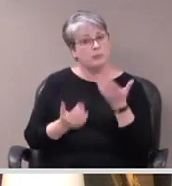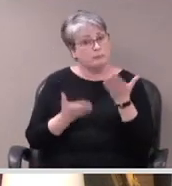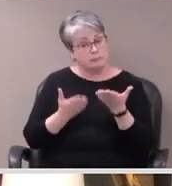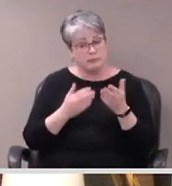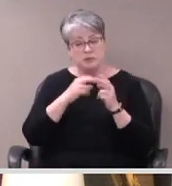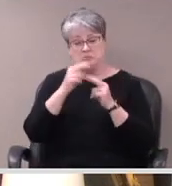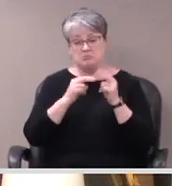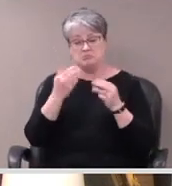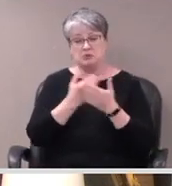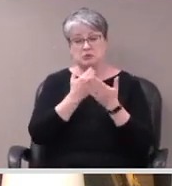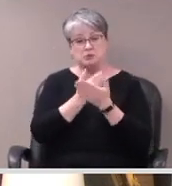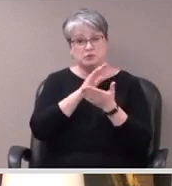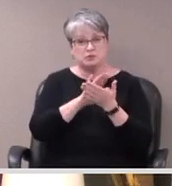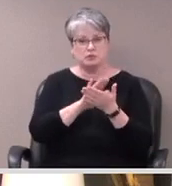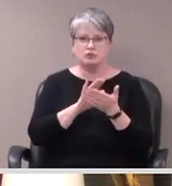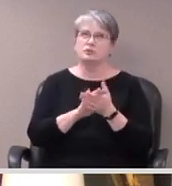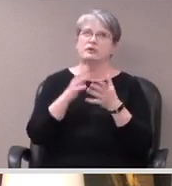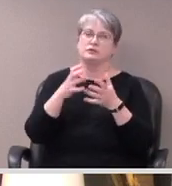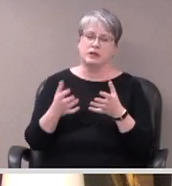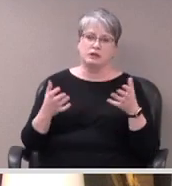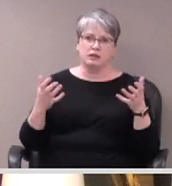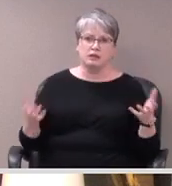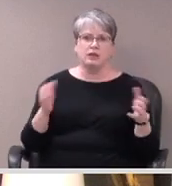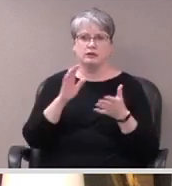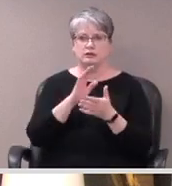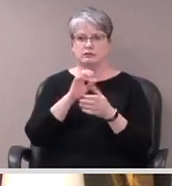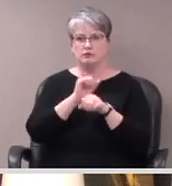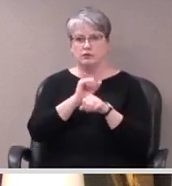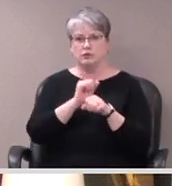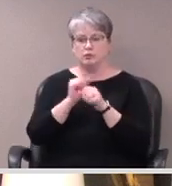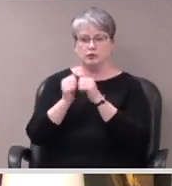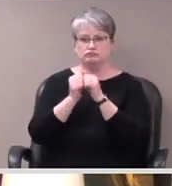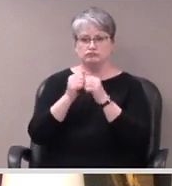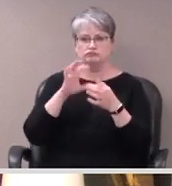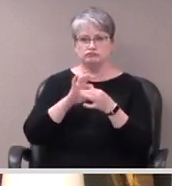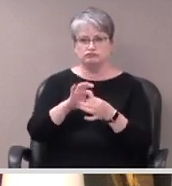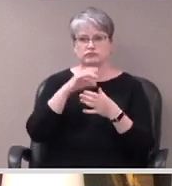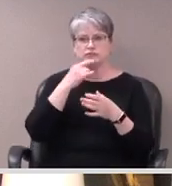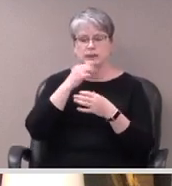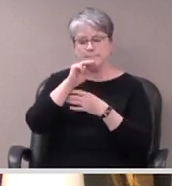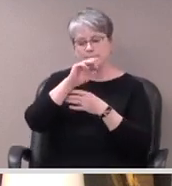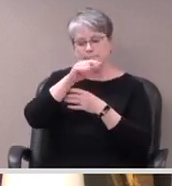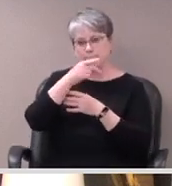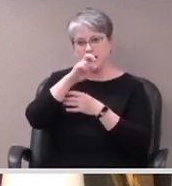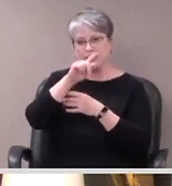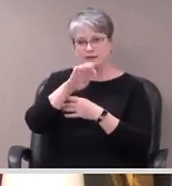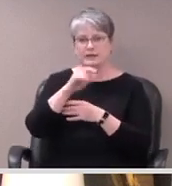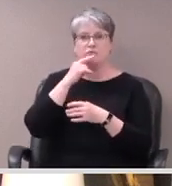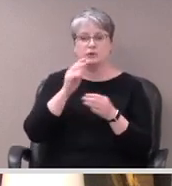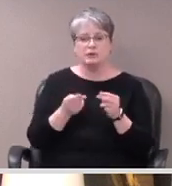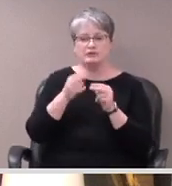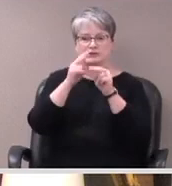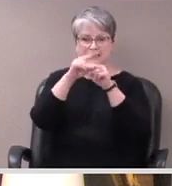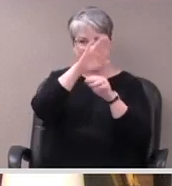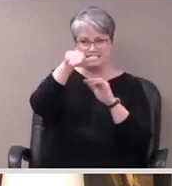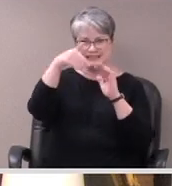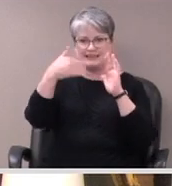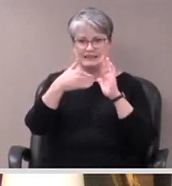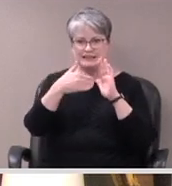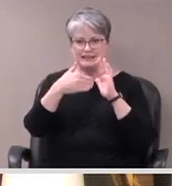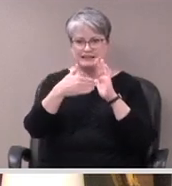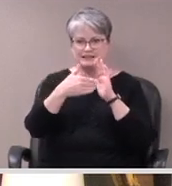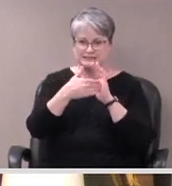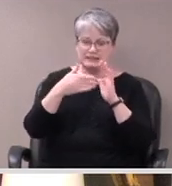schools. Also, we have a lot of work around magnets that we are working on, recommendations about increasing magnets, centralizing